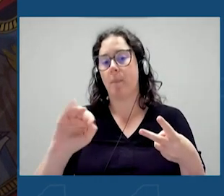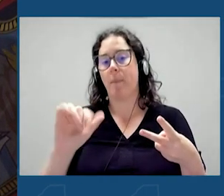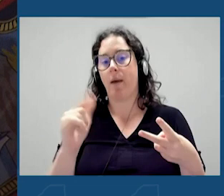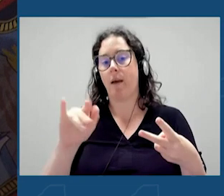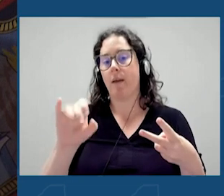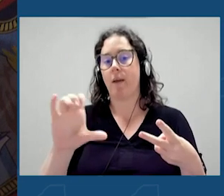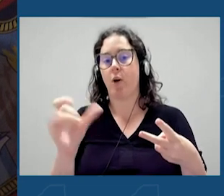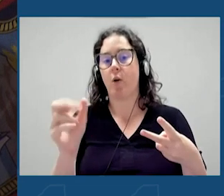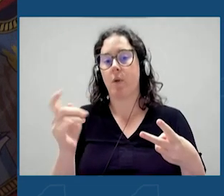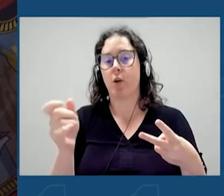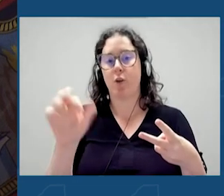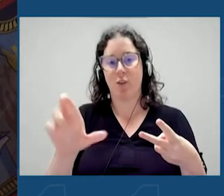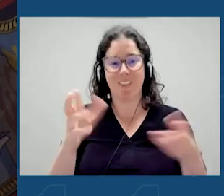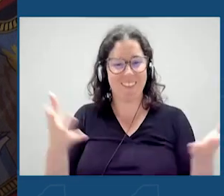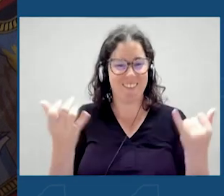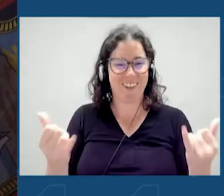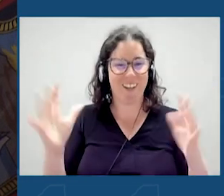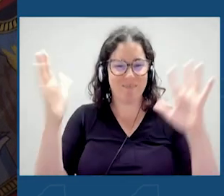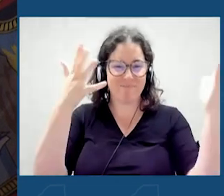applause.